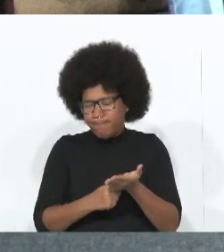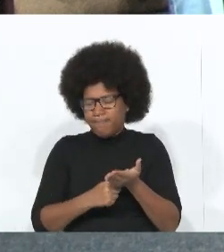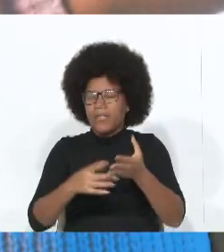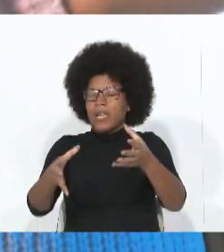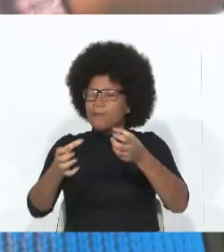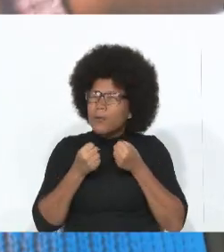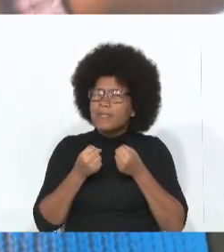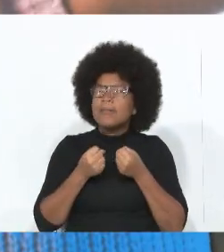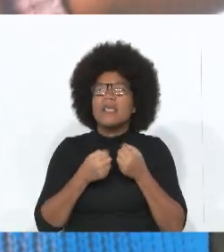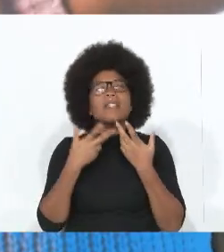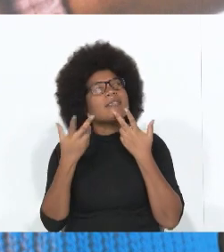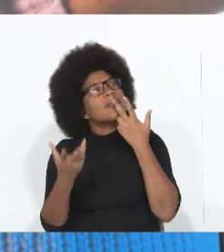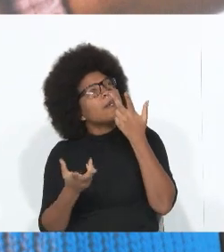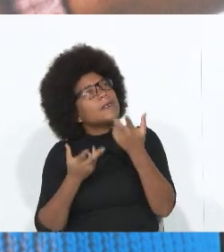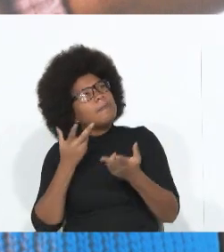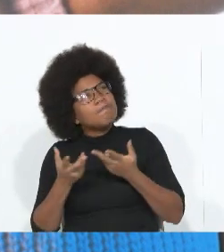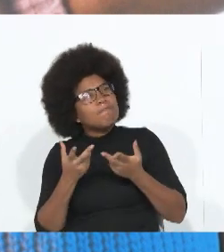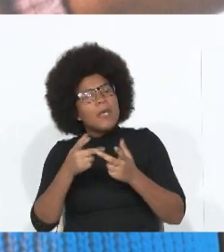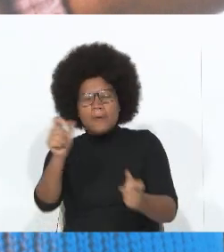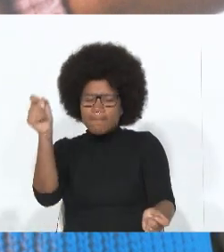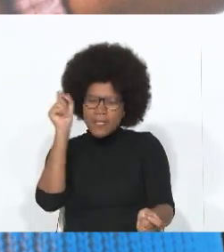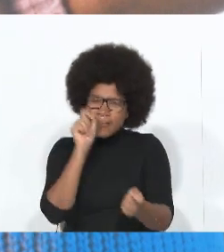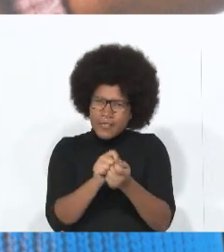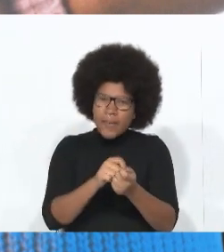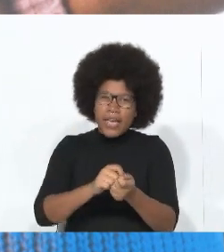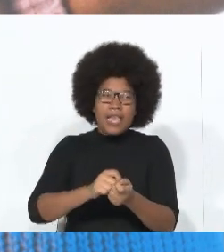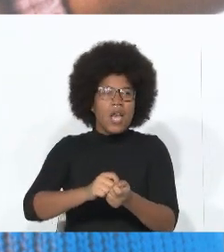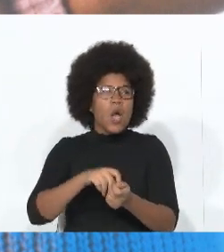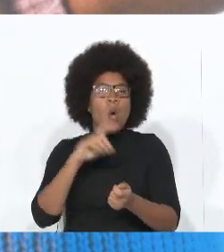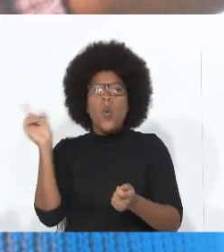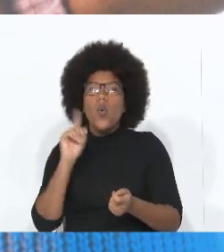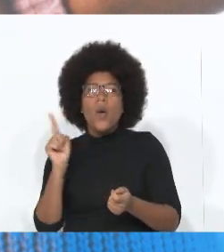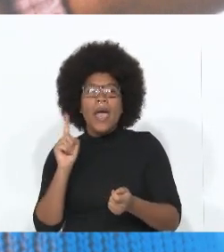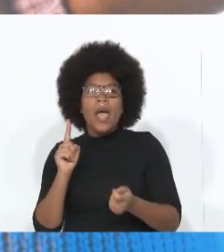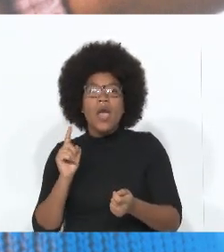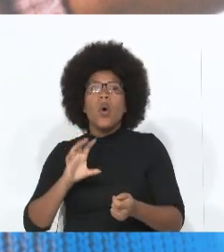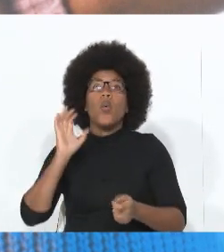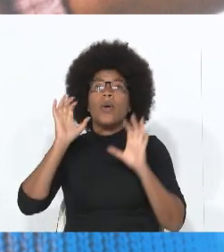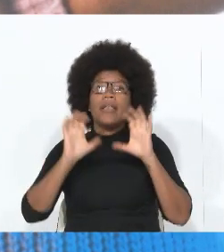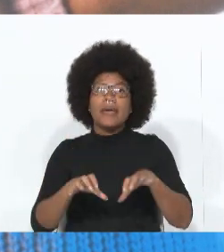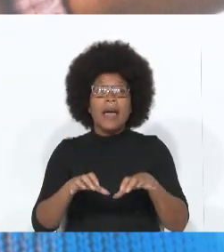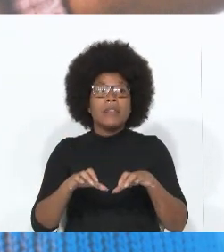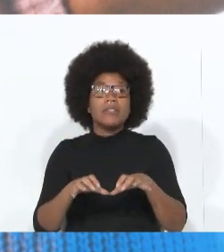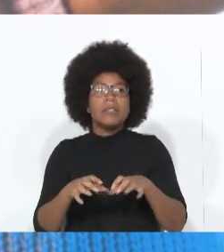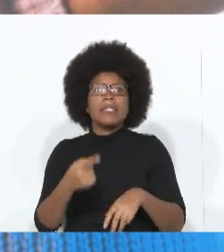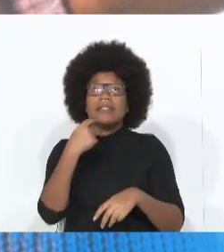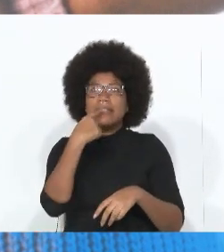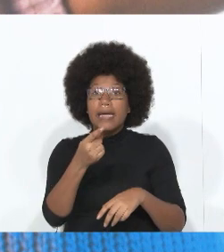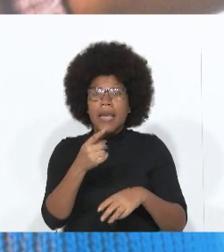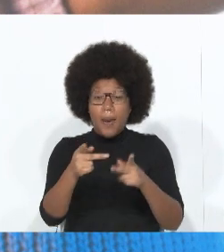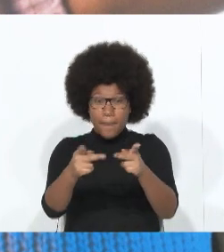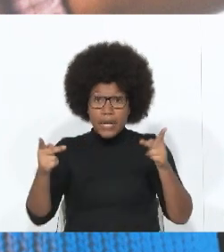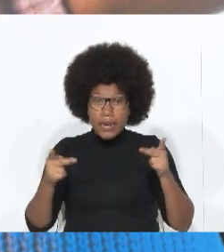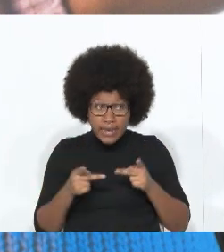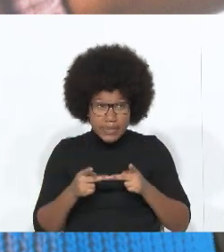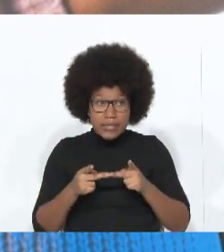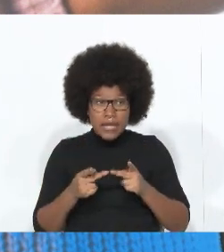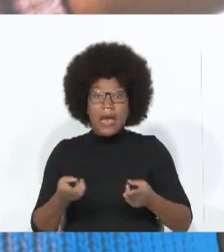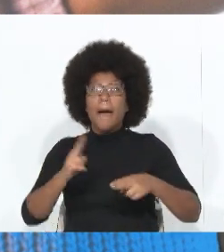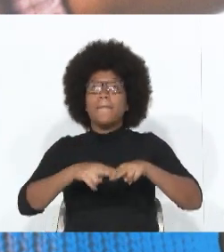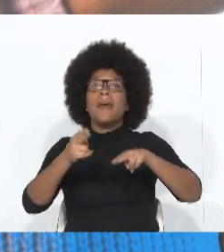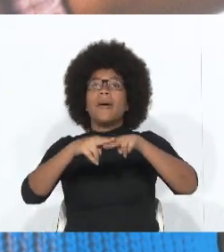I wanted us to kind of pinpoint exactly where we could establish a specific place and